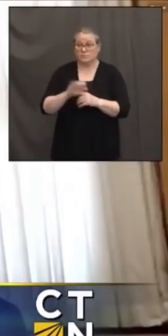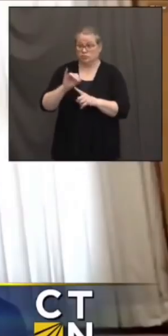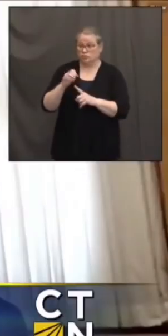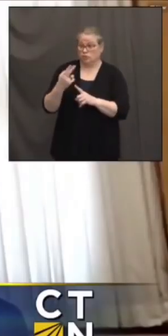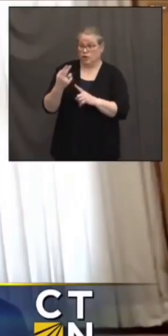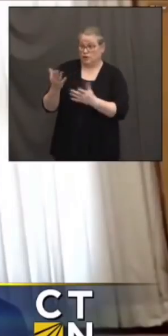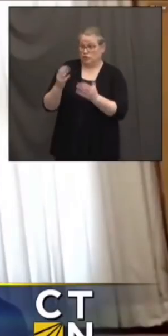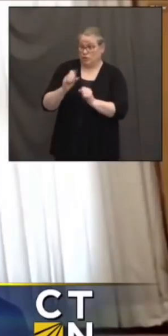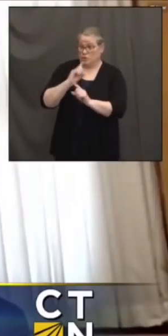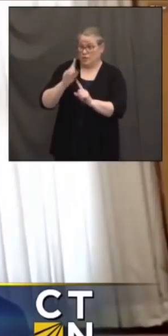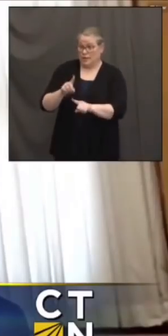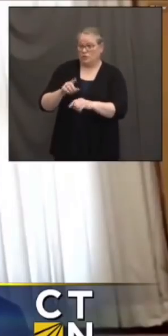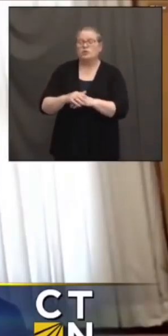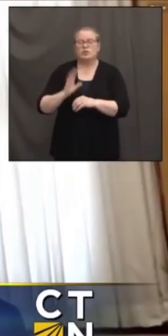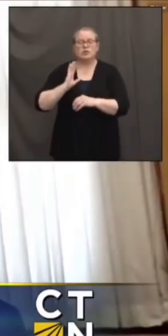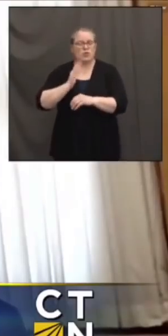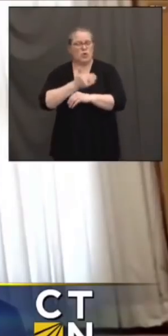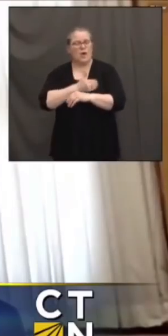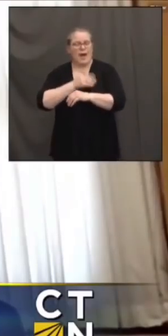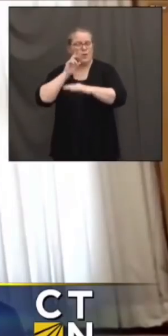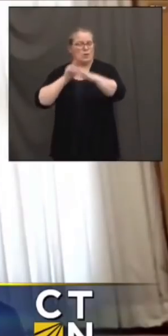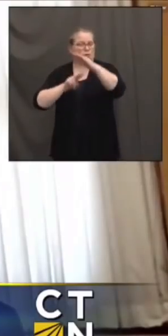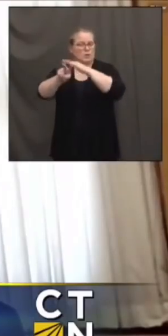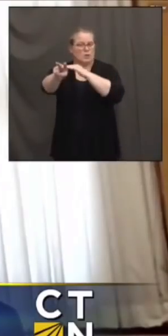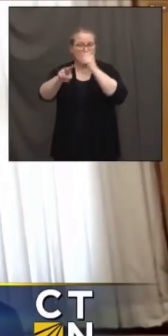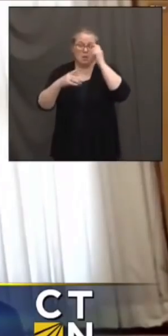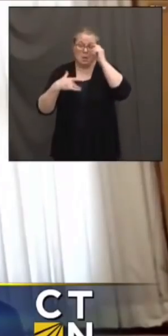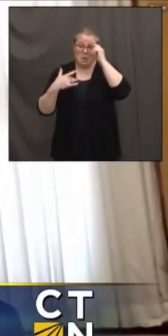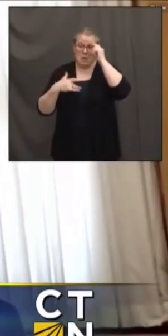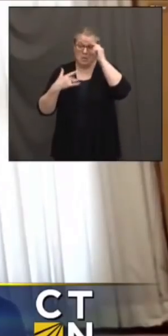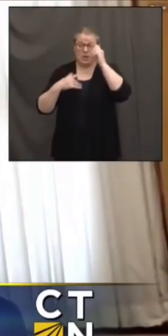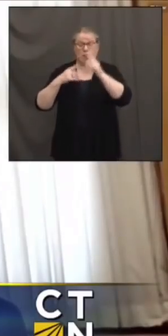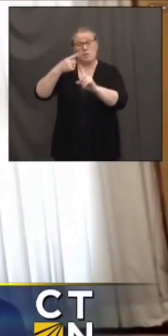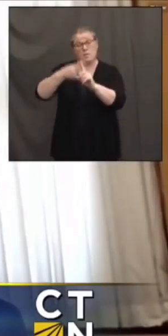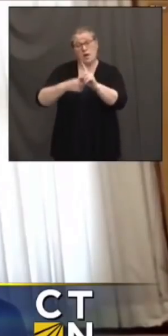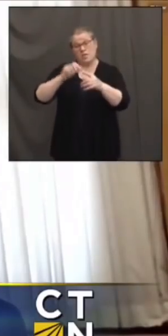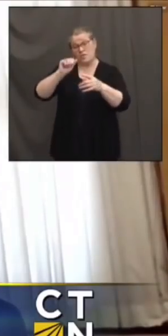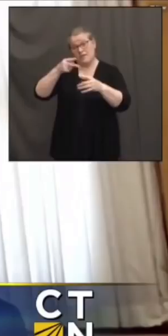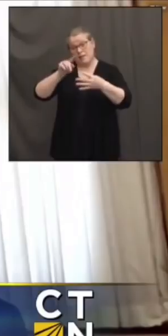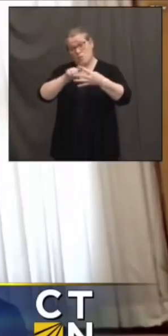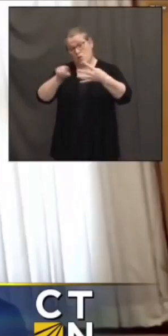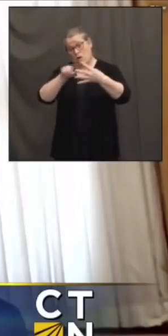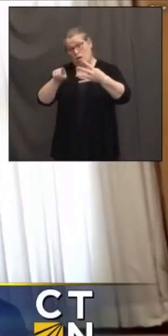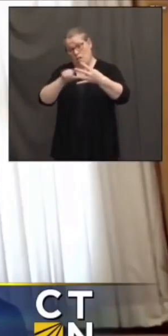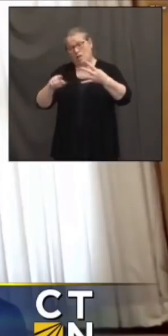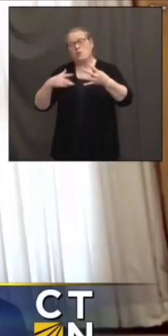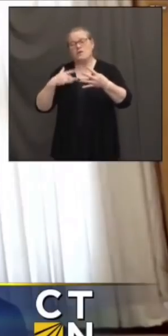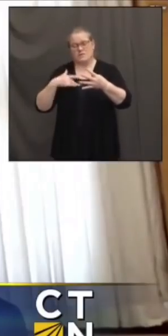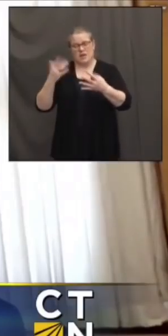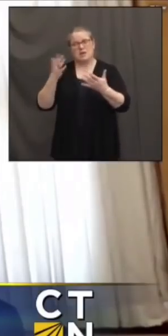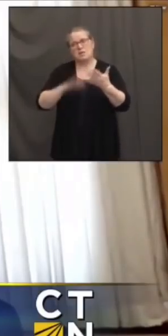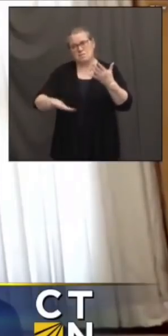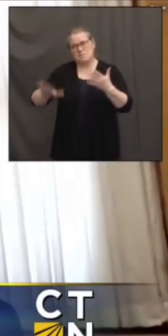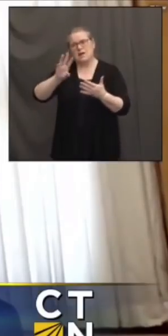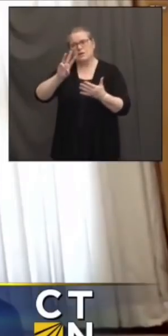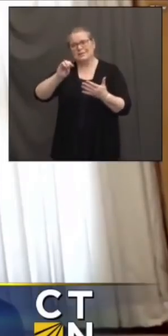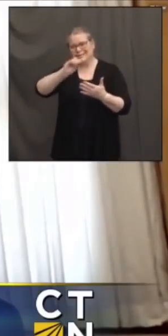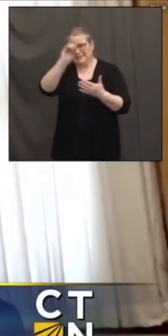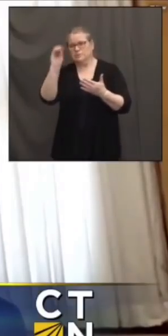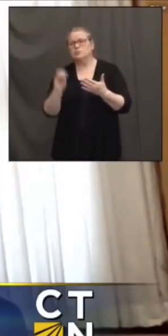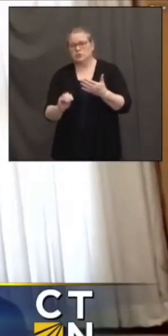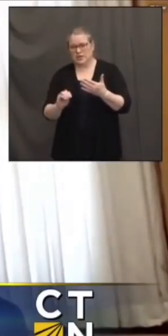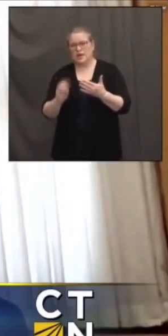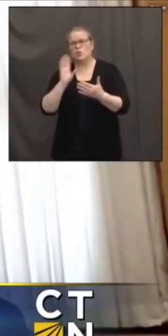robust, as we hope and expect that it will through the month of April, we should be at about 60% of people having received their first dose by the end of the